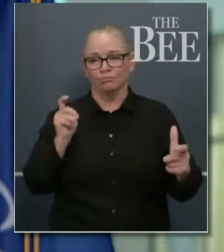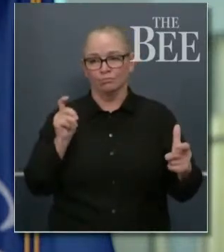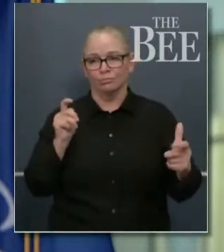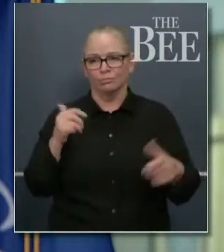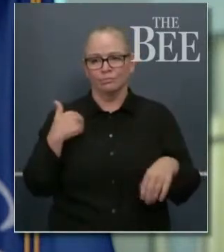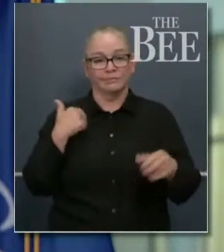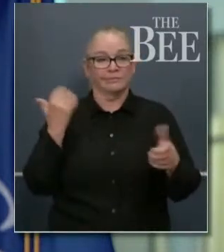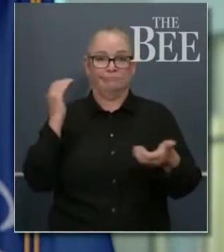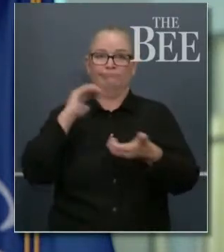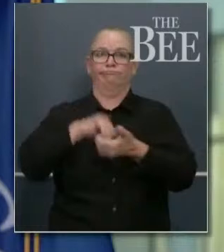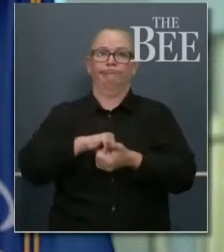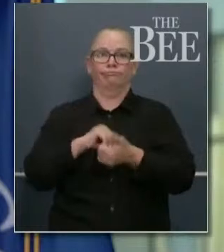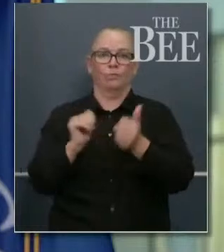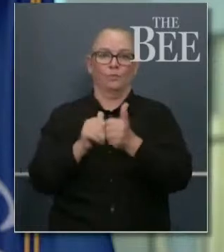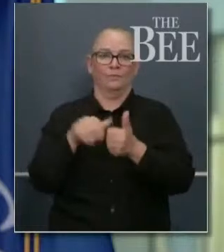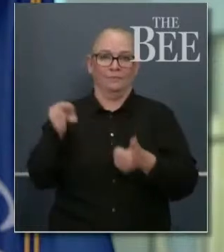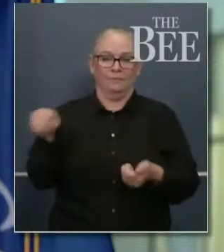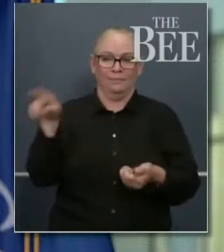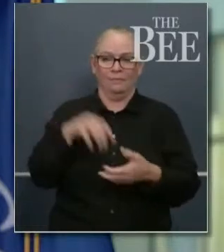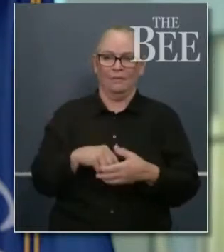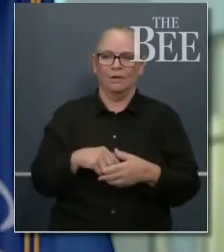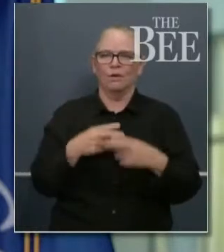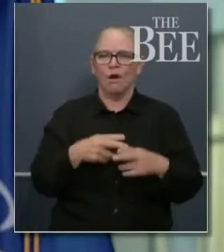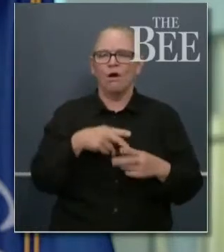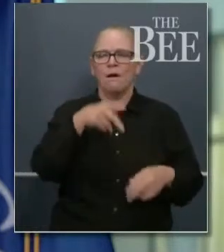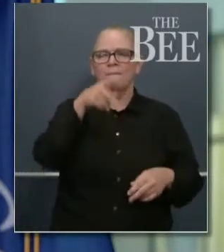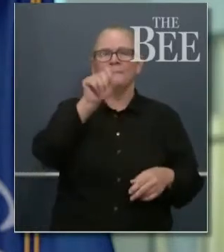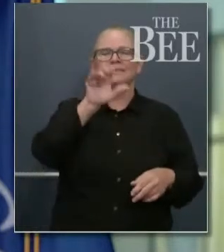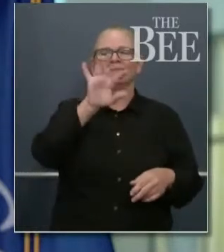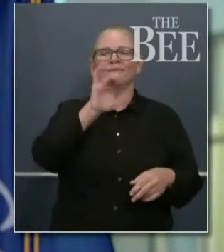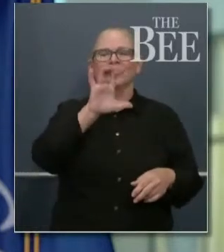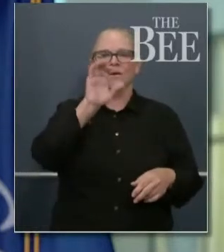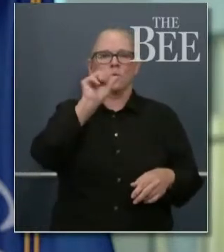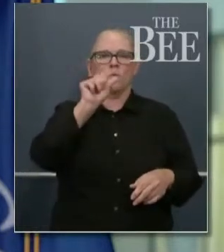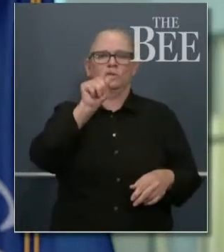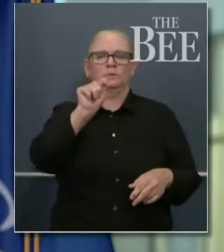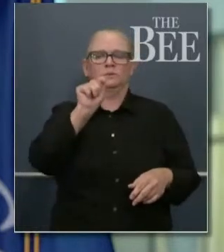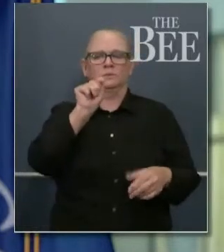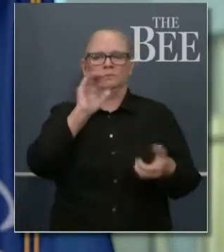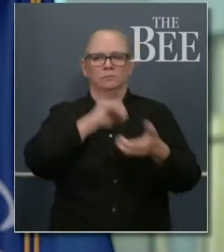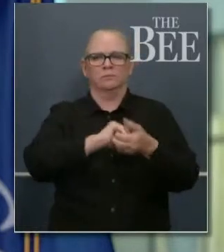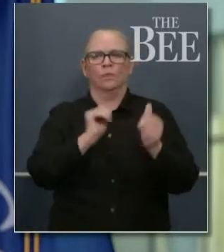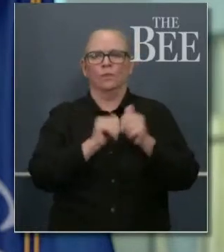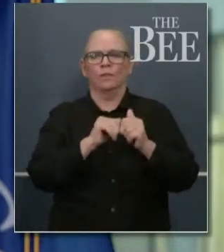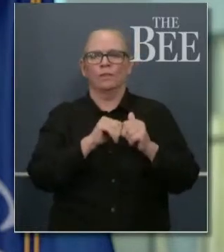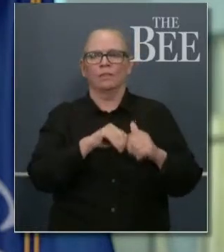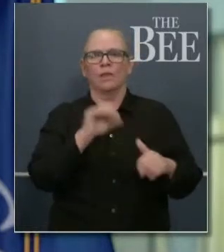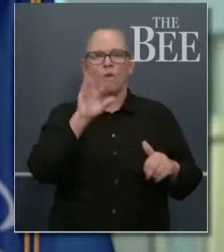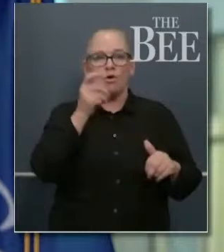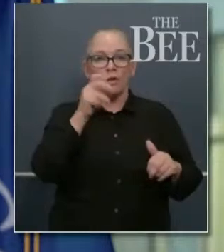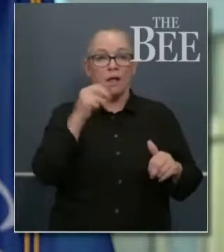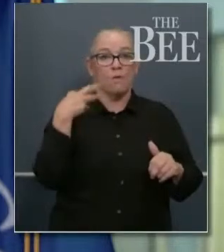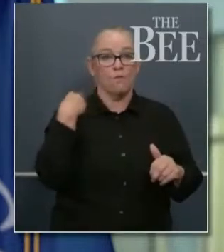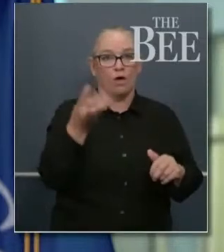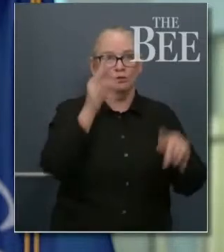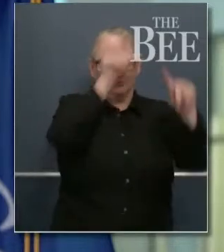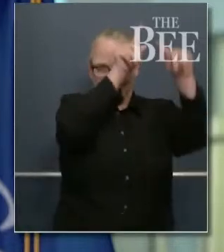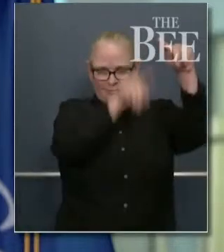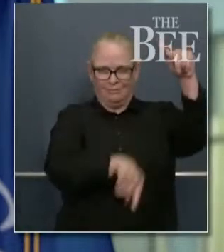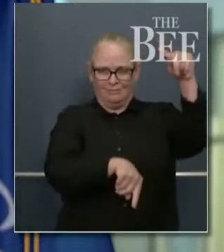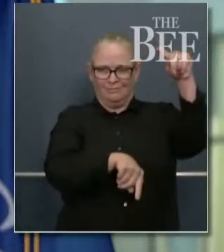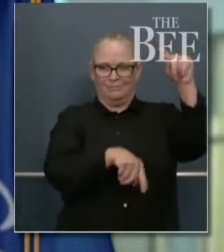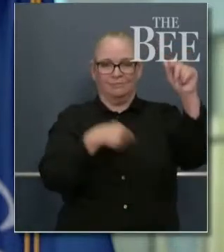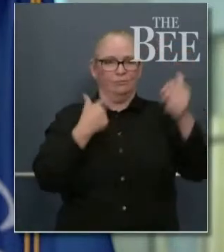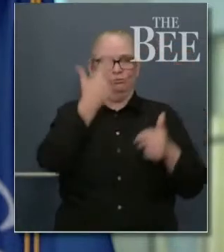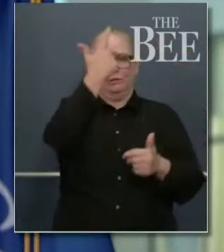only partnership. We have a Pacific Coast collaborative with Oregon and Washington, where we've been very forceful and aligned in our low carbon